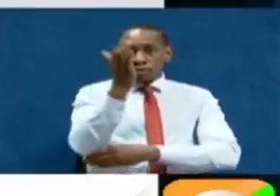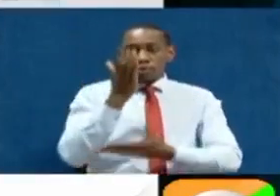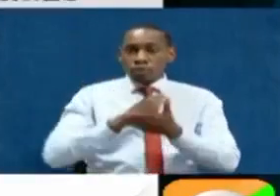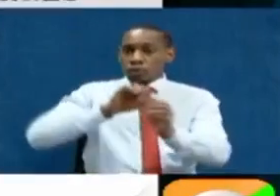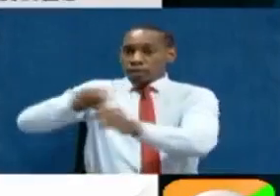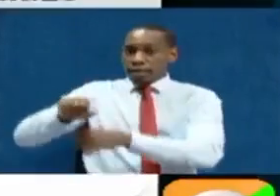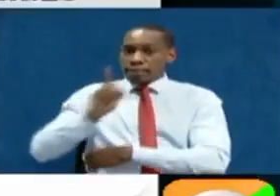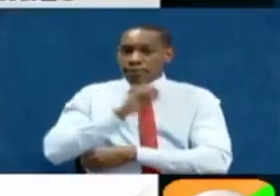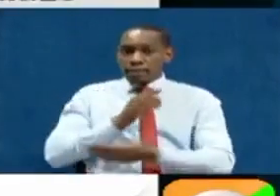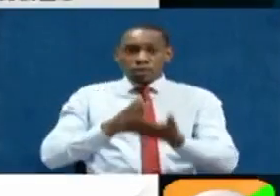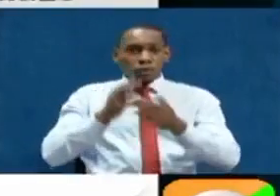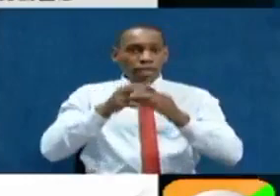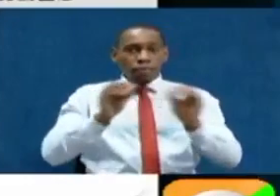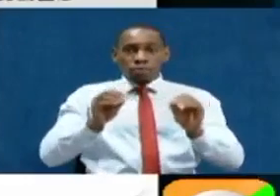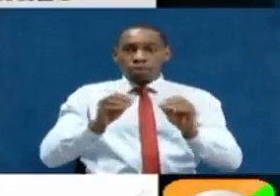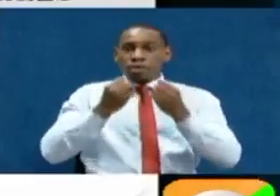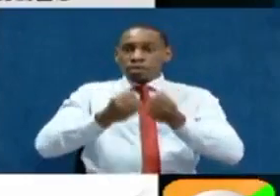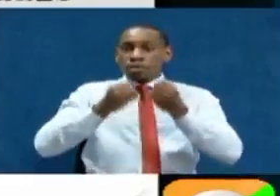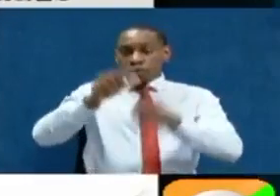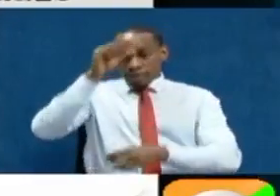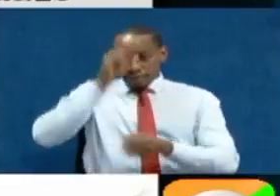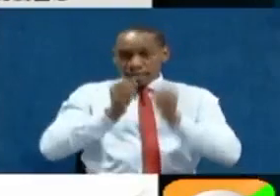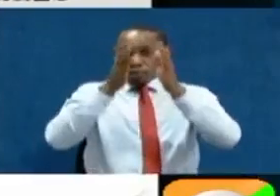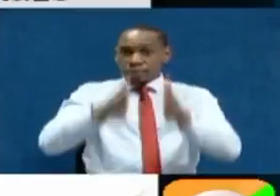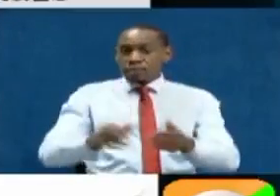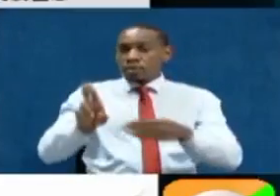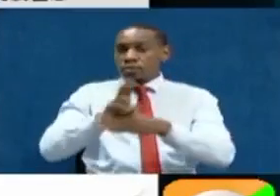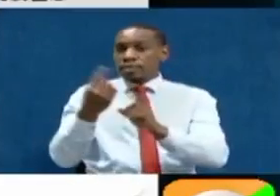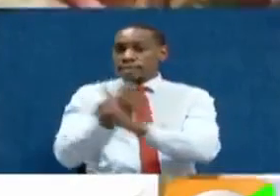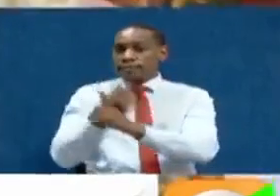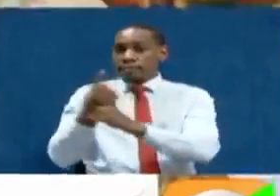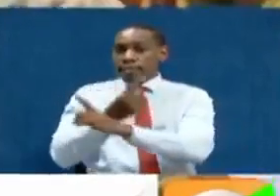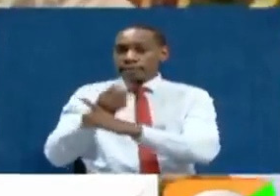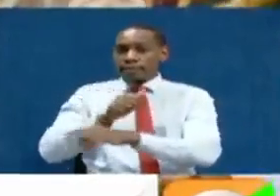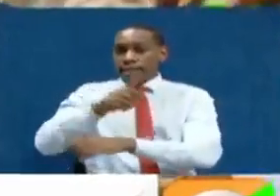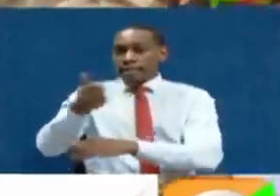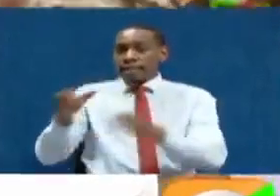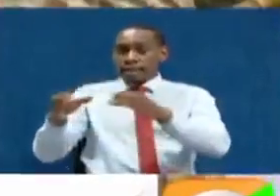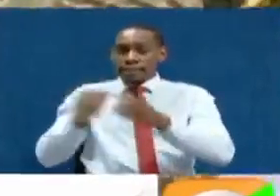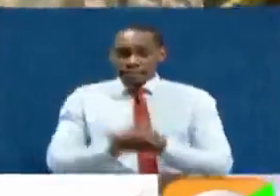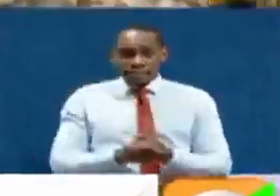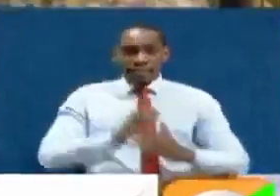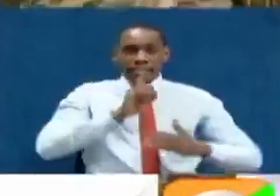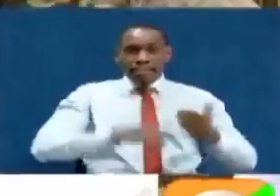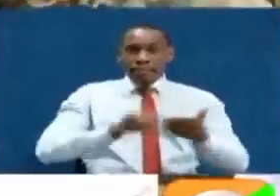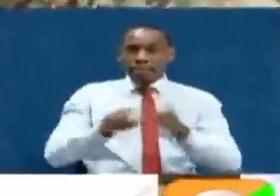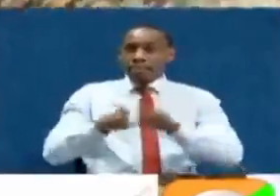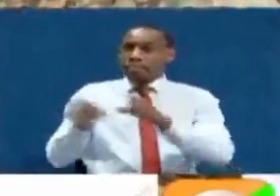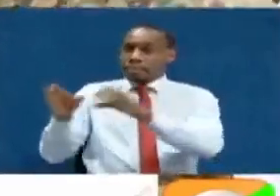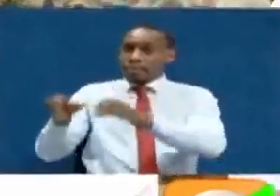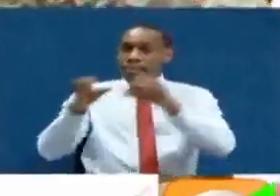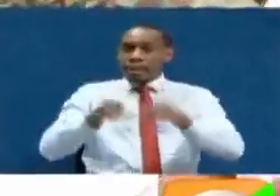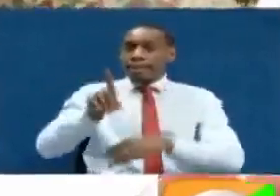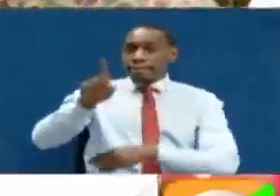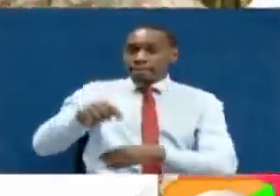been grabbed by unnamed powerful government officials using various proxy companies. He said such